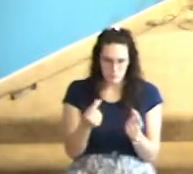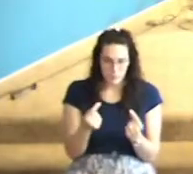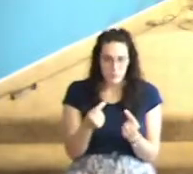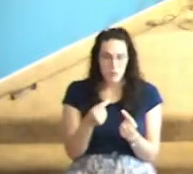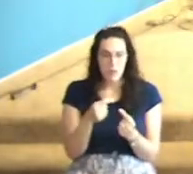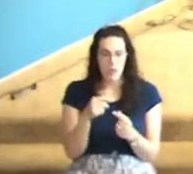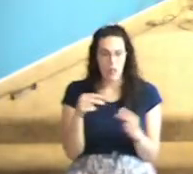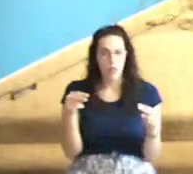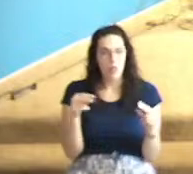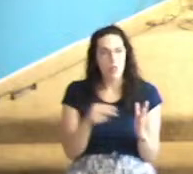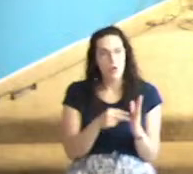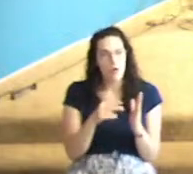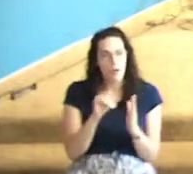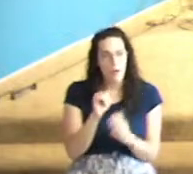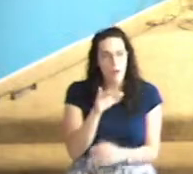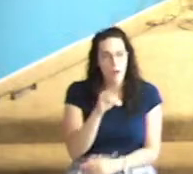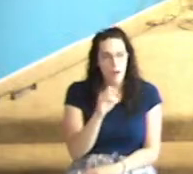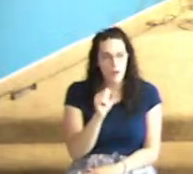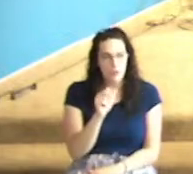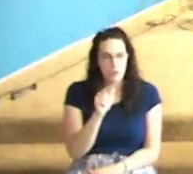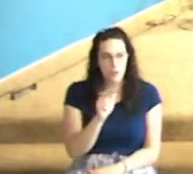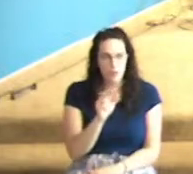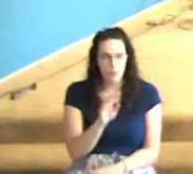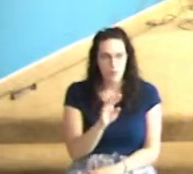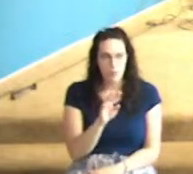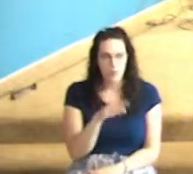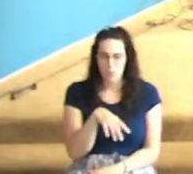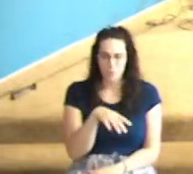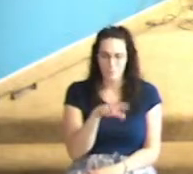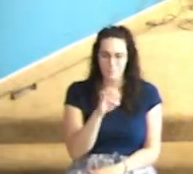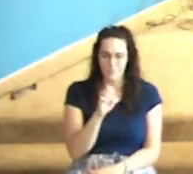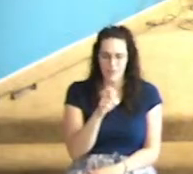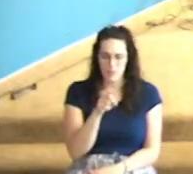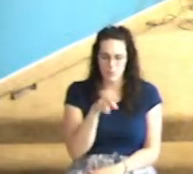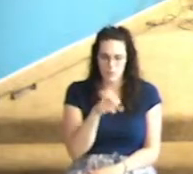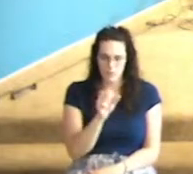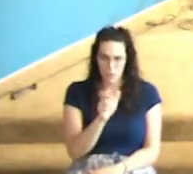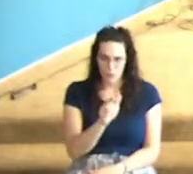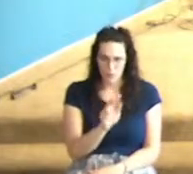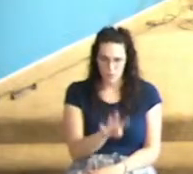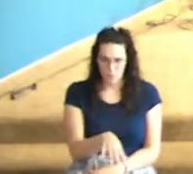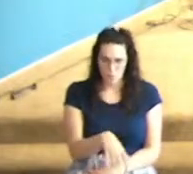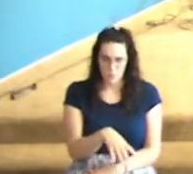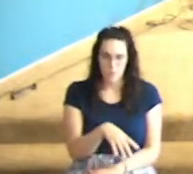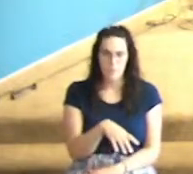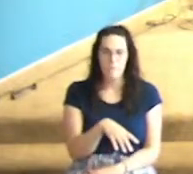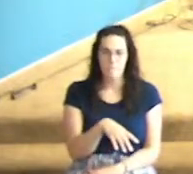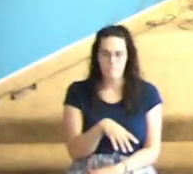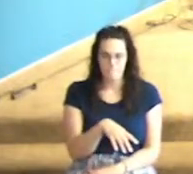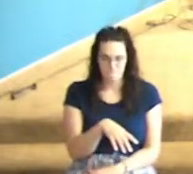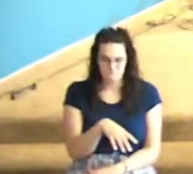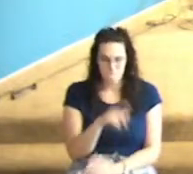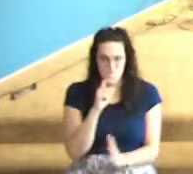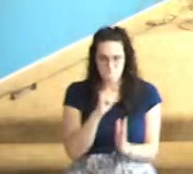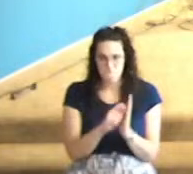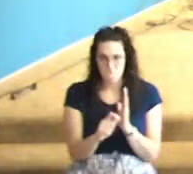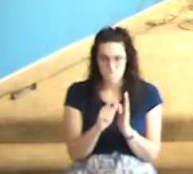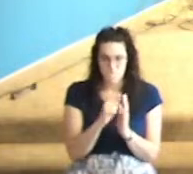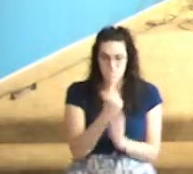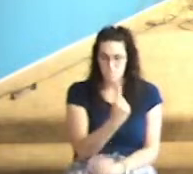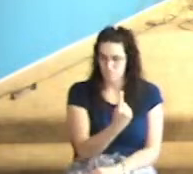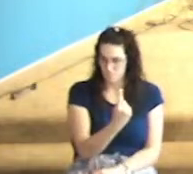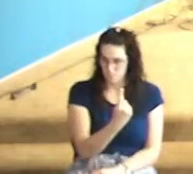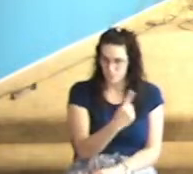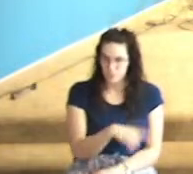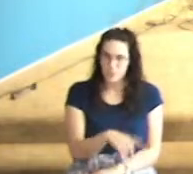I actually want to pick it up in verse 1 just to get some context. So this is Exodus 34, verse